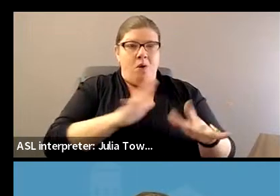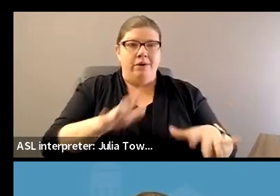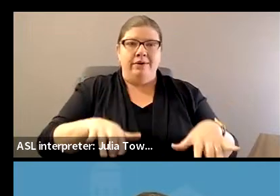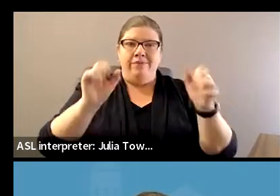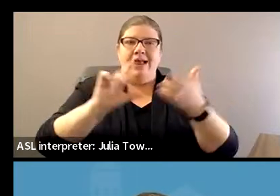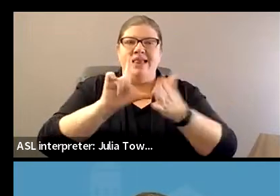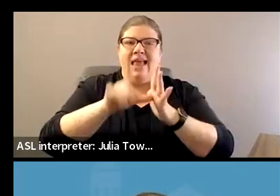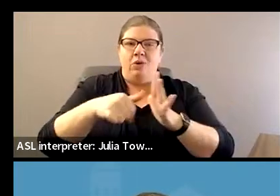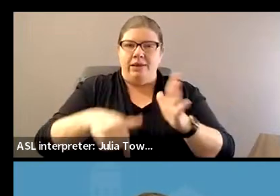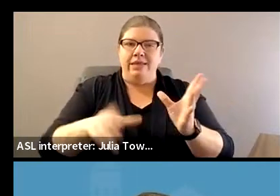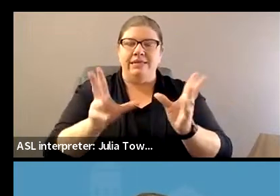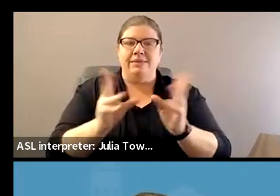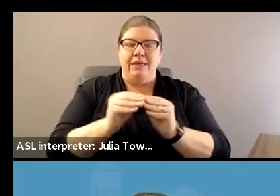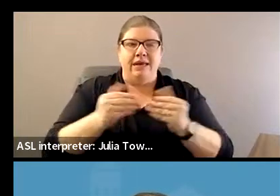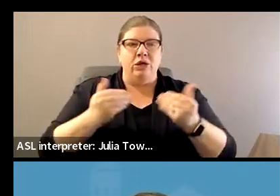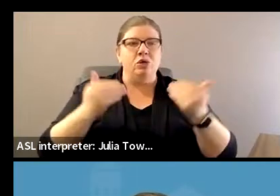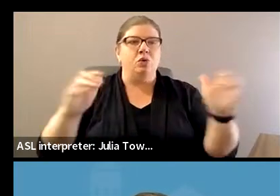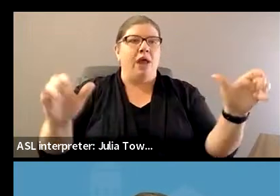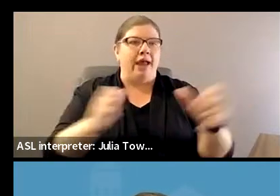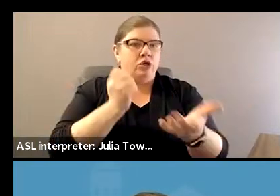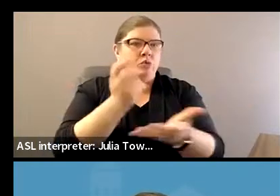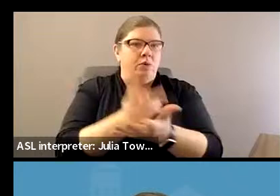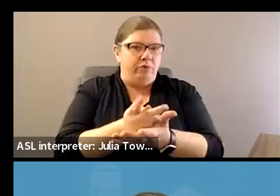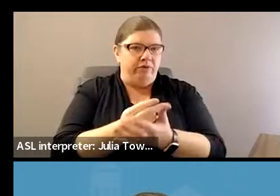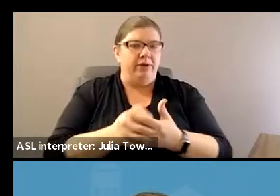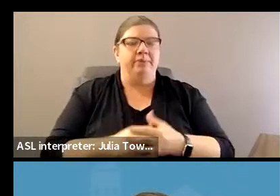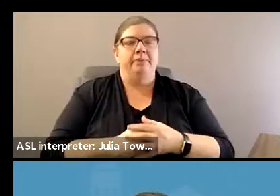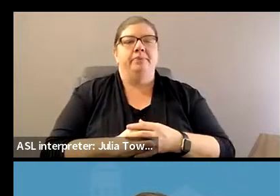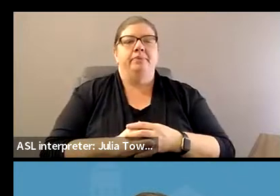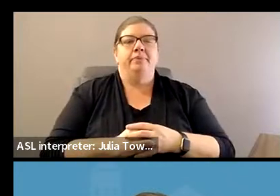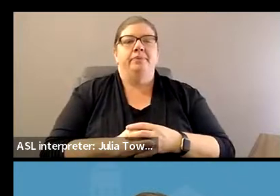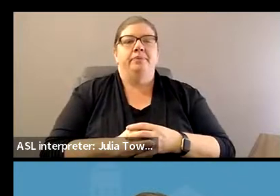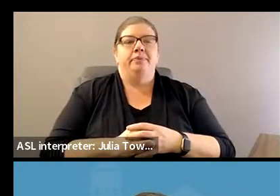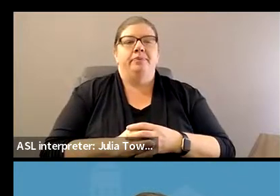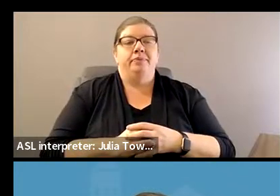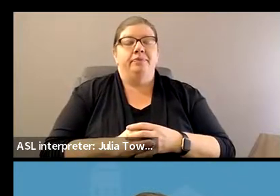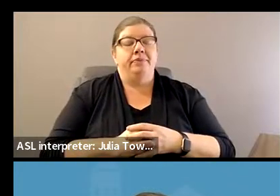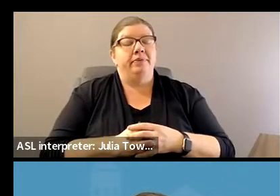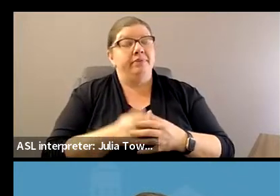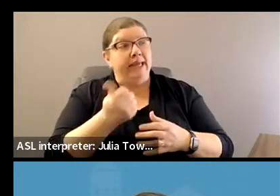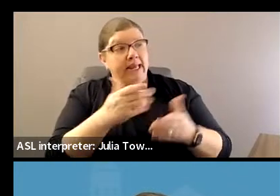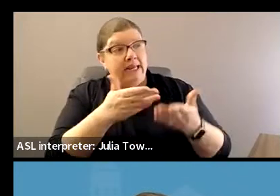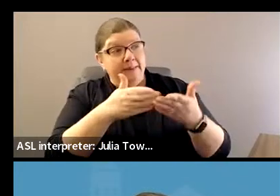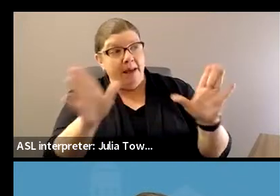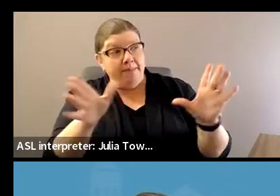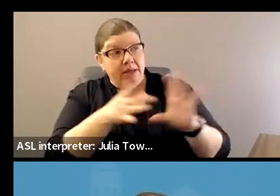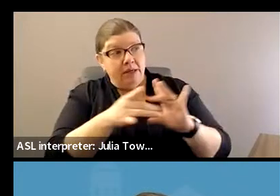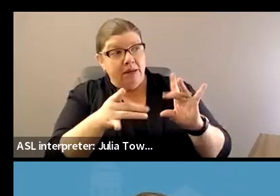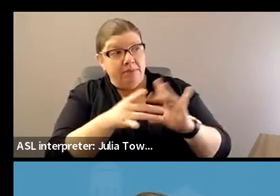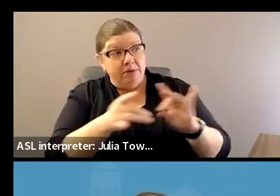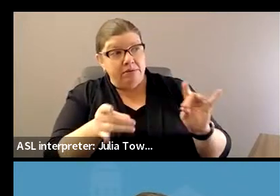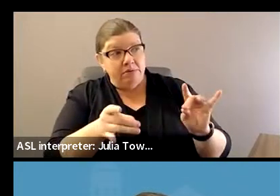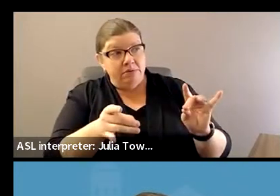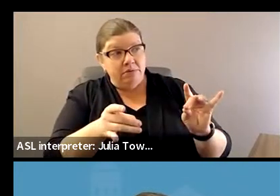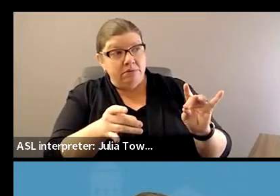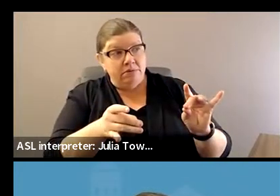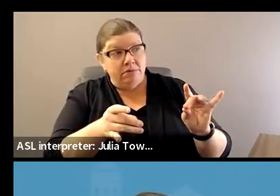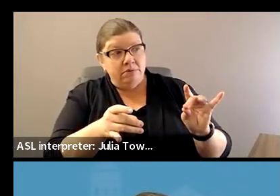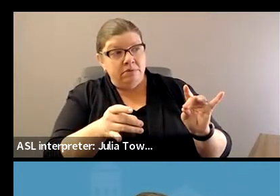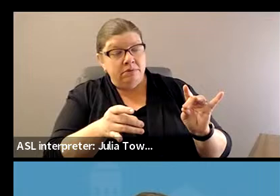this meeting as an action item for approval. Okay. Ms. Trujillo, are there any public requests to speak on this